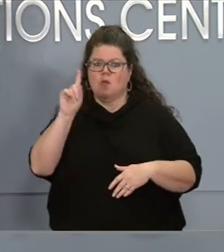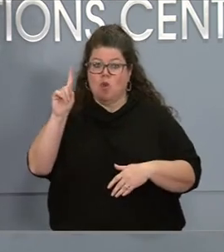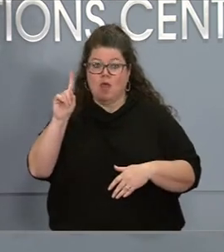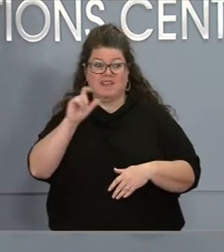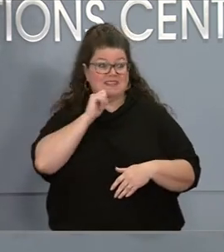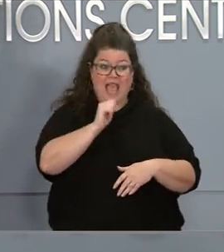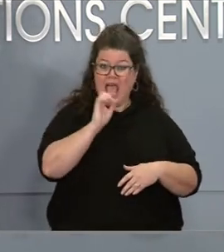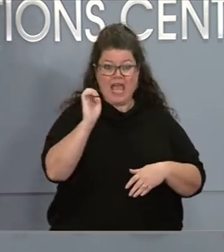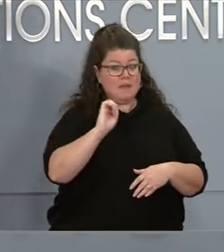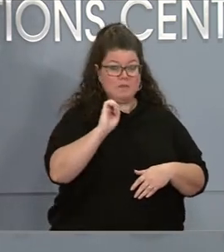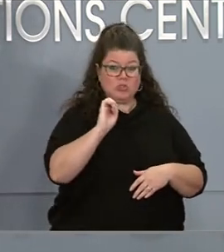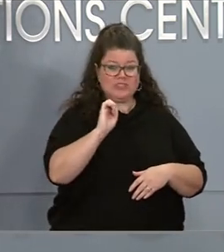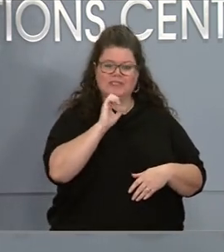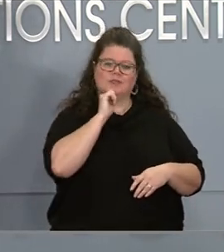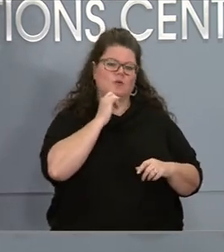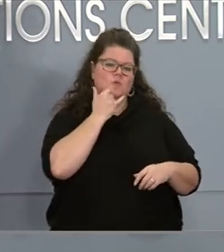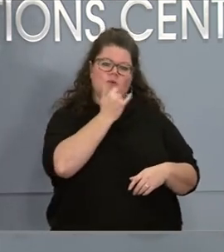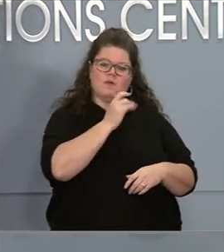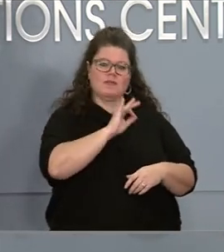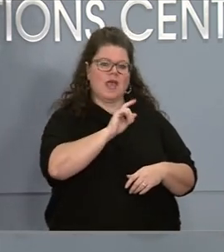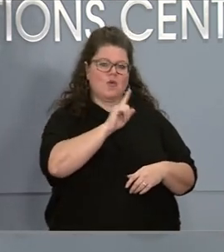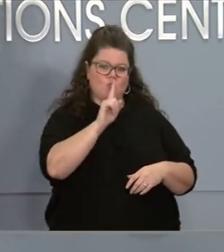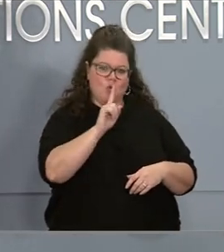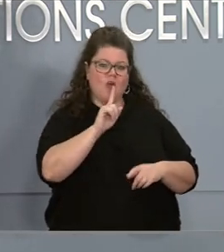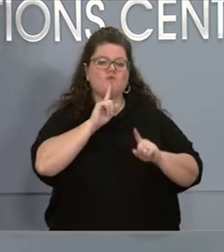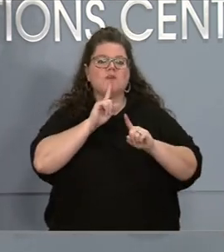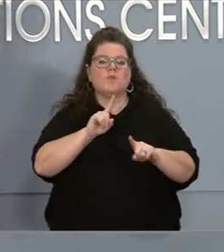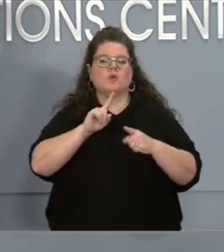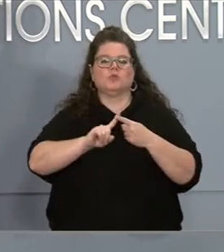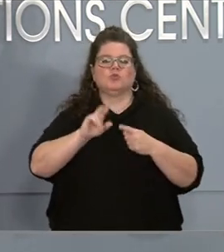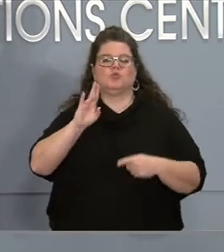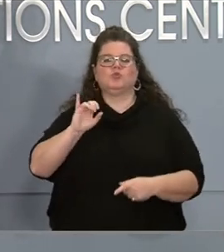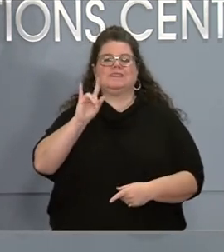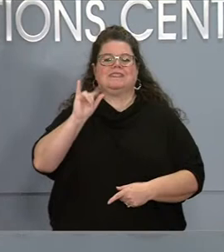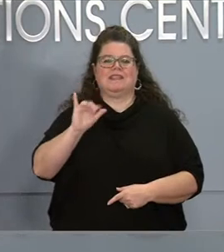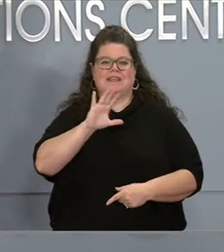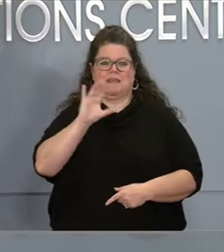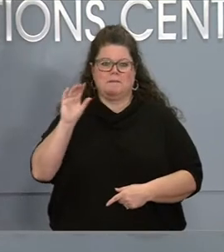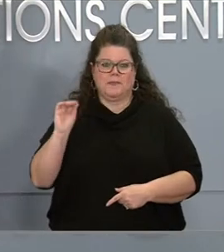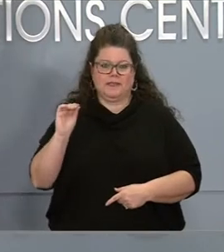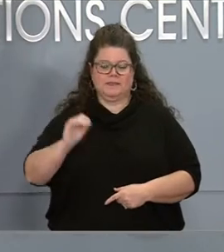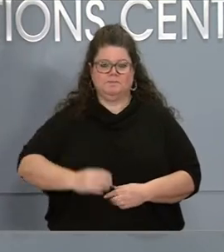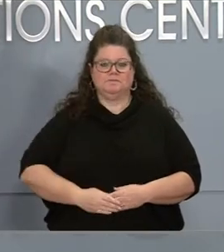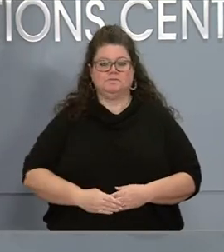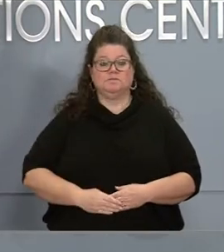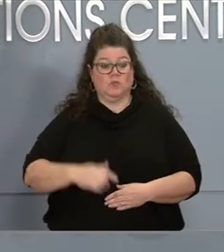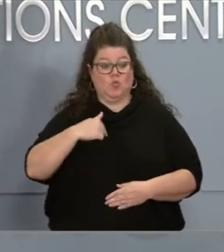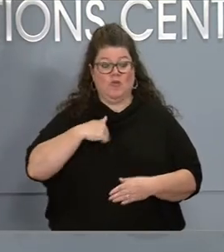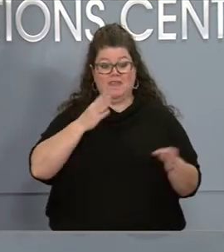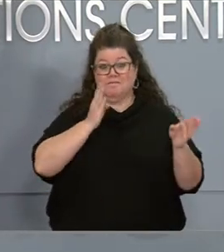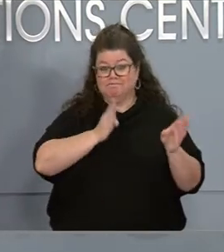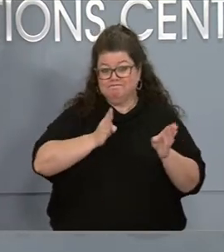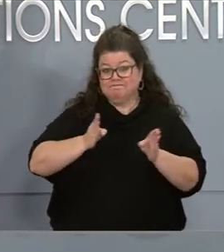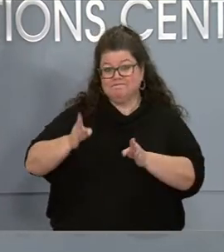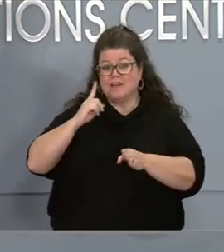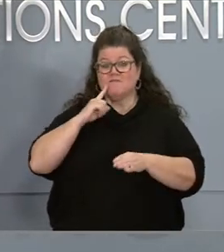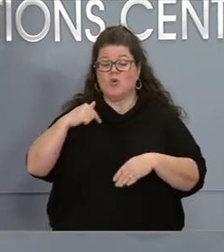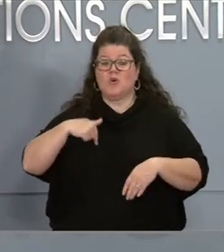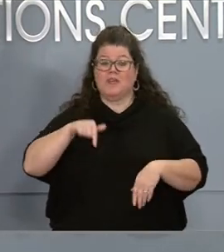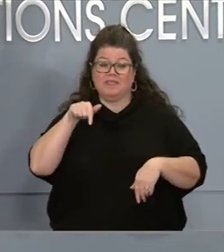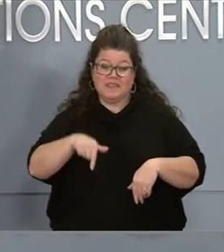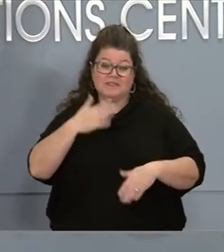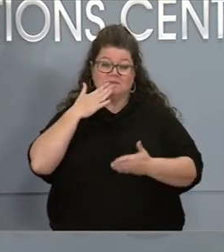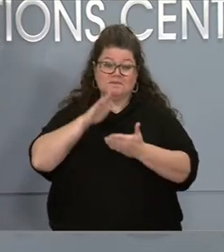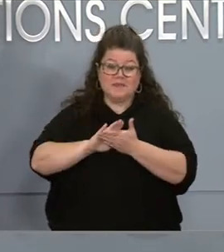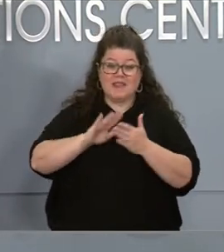Power outages should be reported to your utility company. We've all been getting ready for this storm for several days, and a number of our